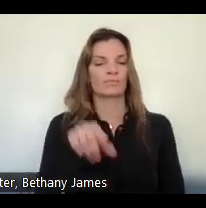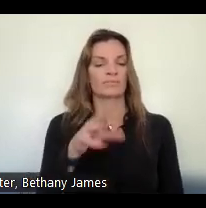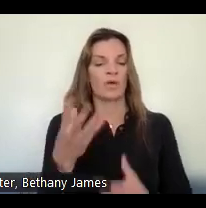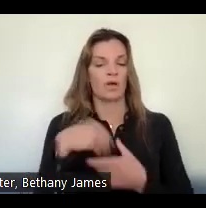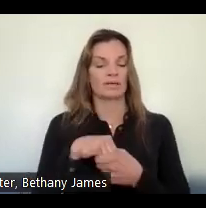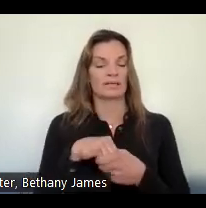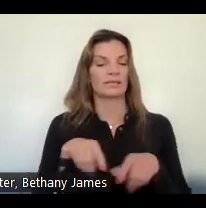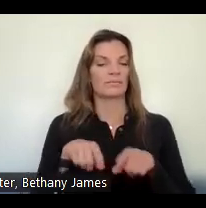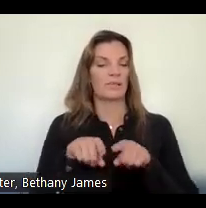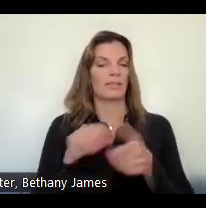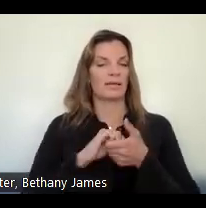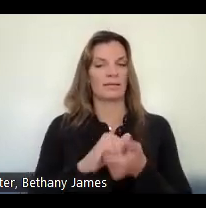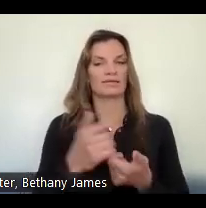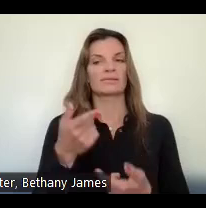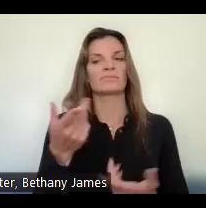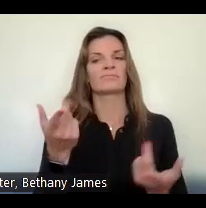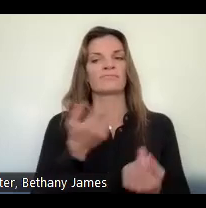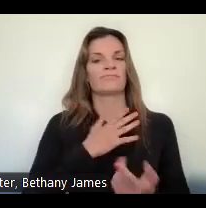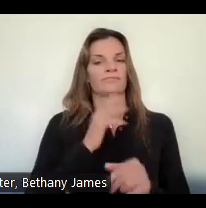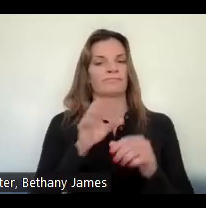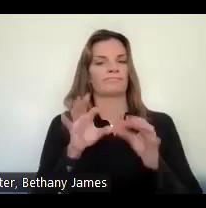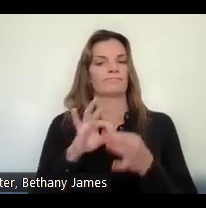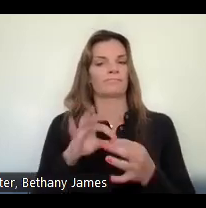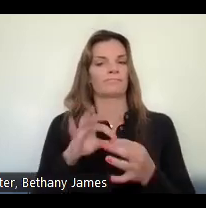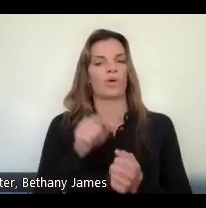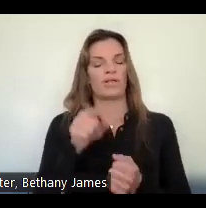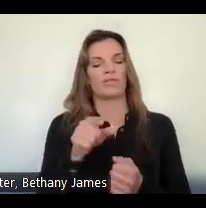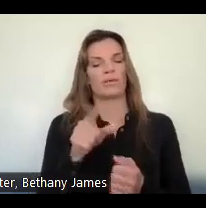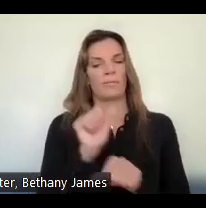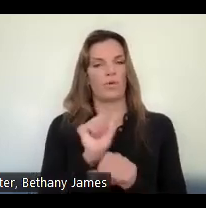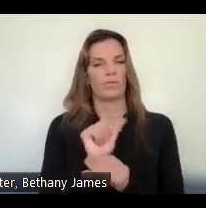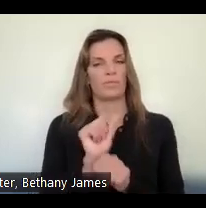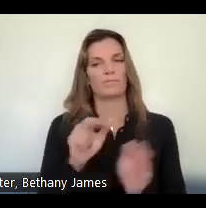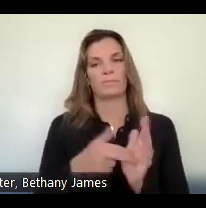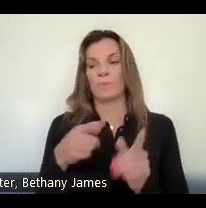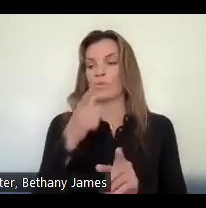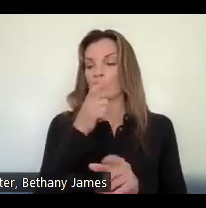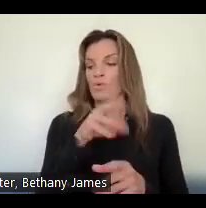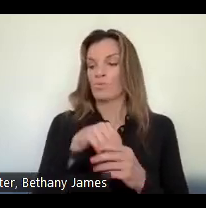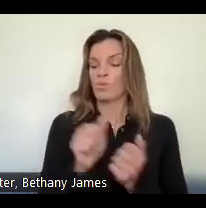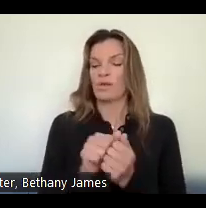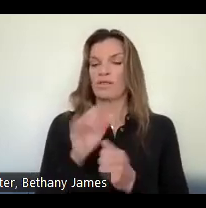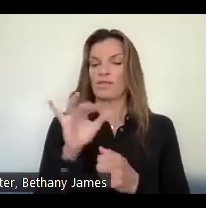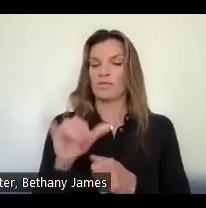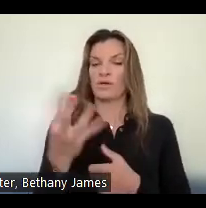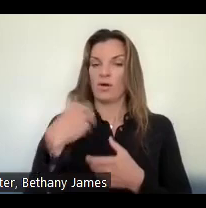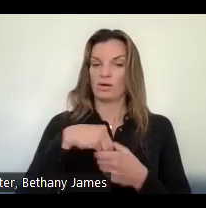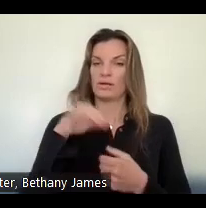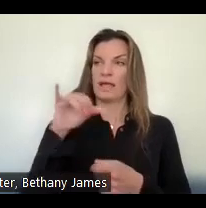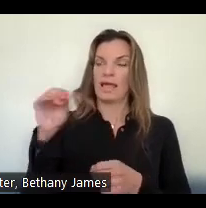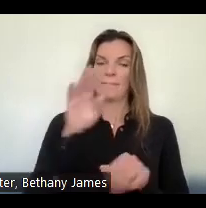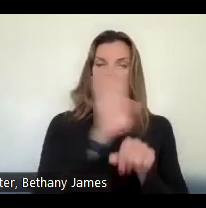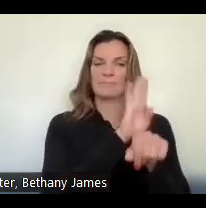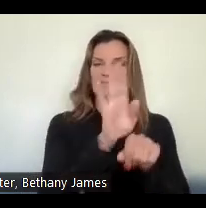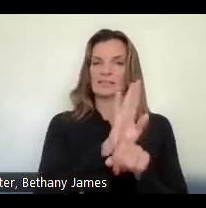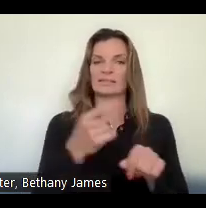So we have a program called Upbound that works with both individuals on the autism spectrum and also employers